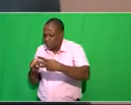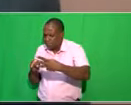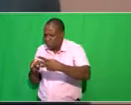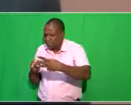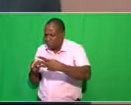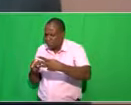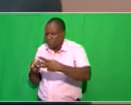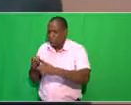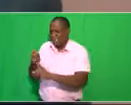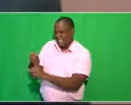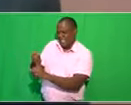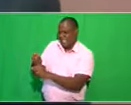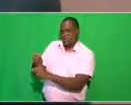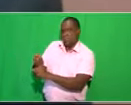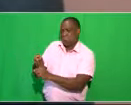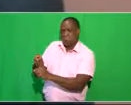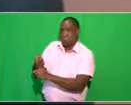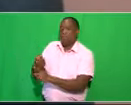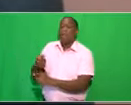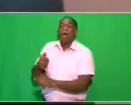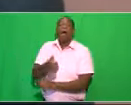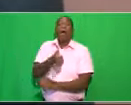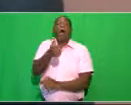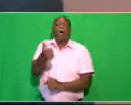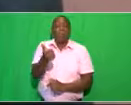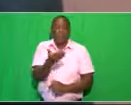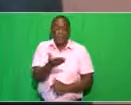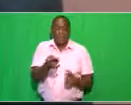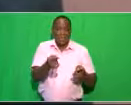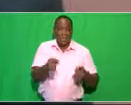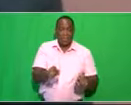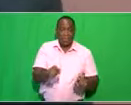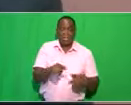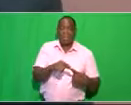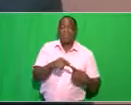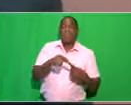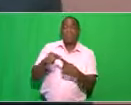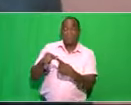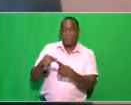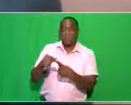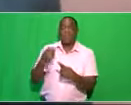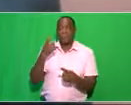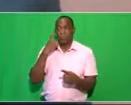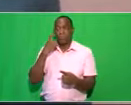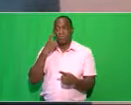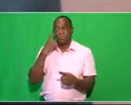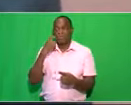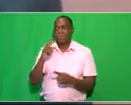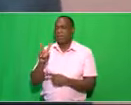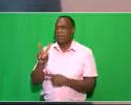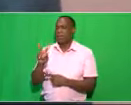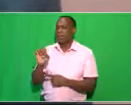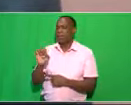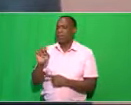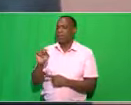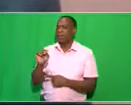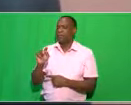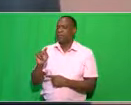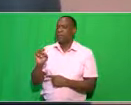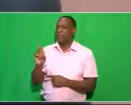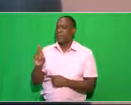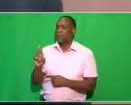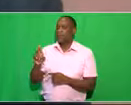have happened, particularly with the most recent being the Ventor judgment. The